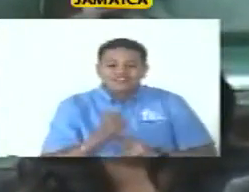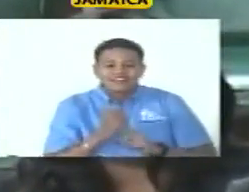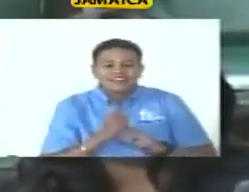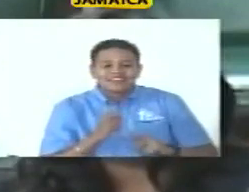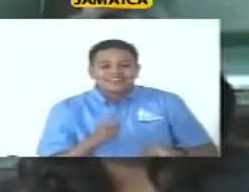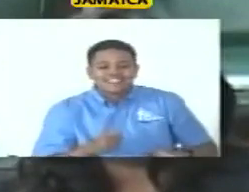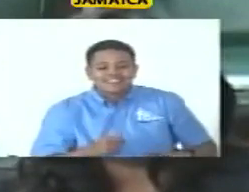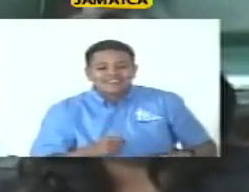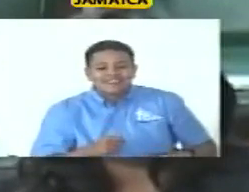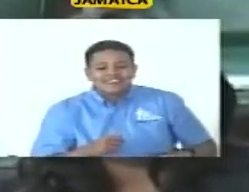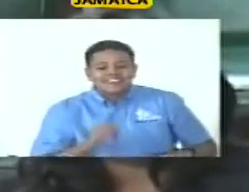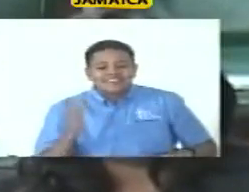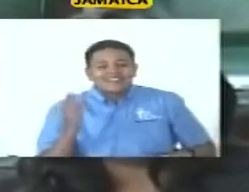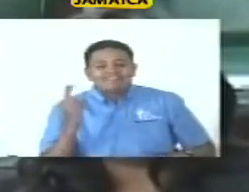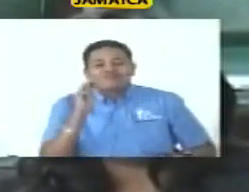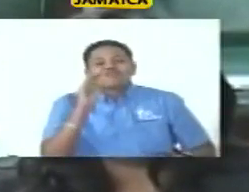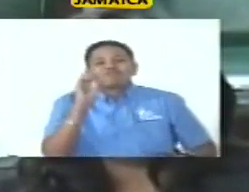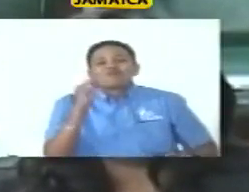identified from,